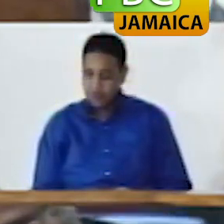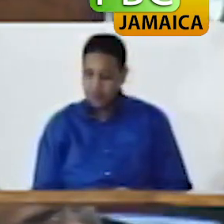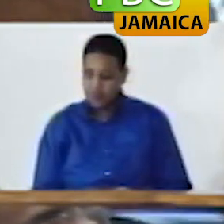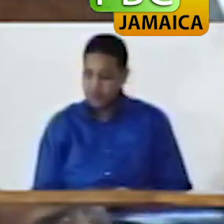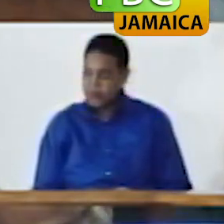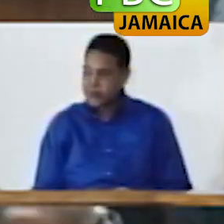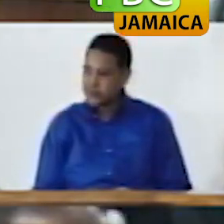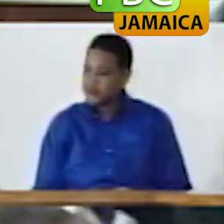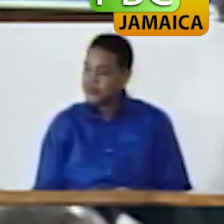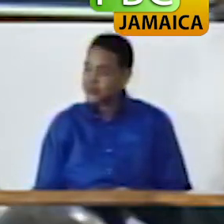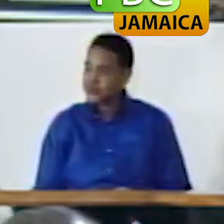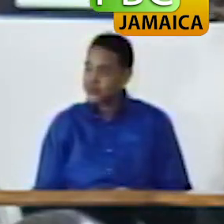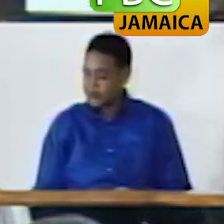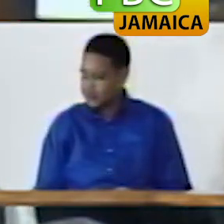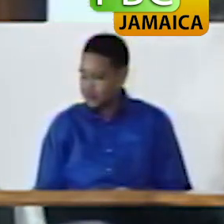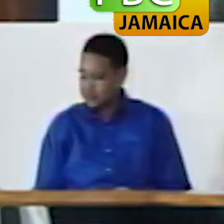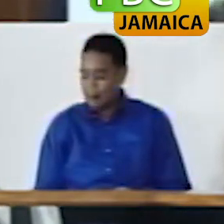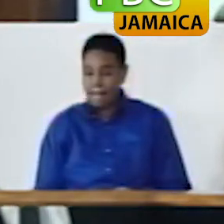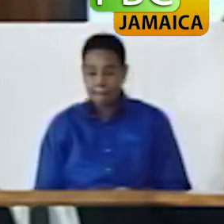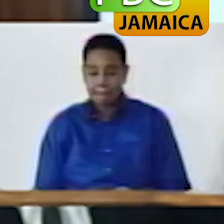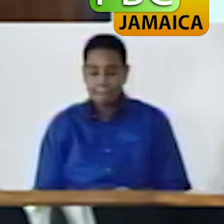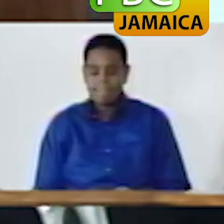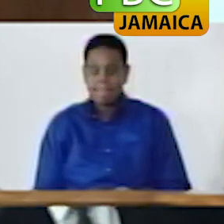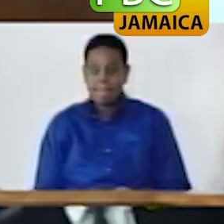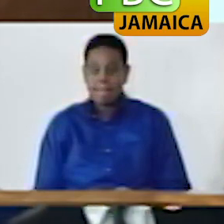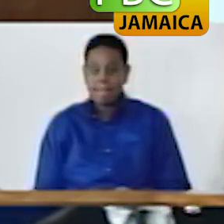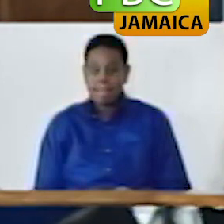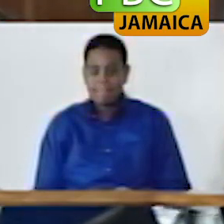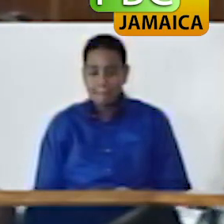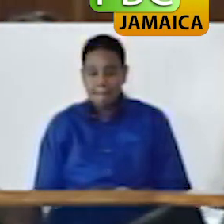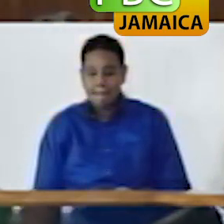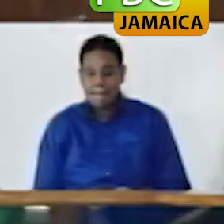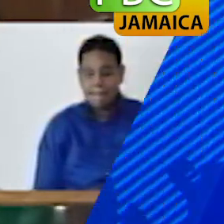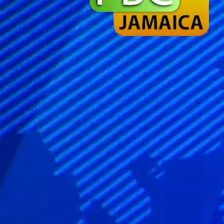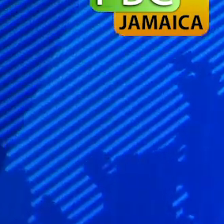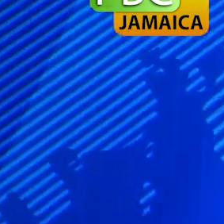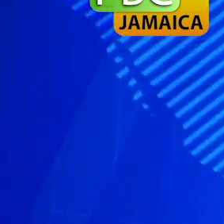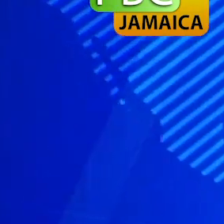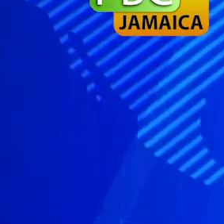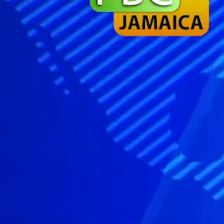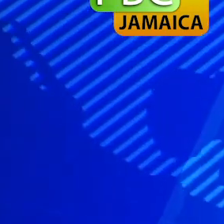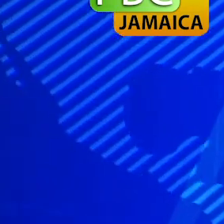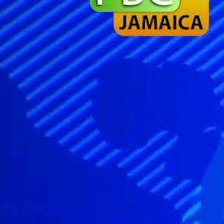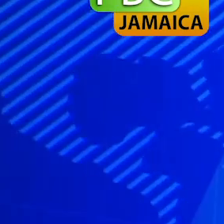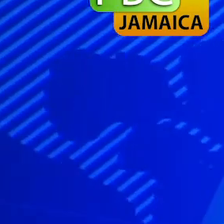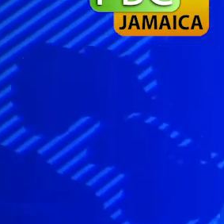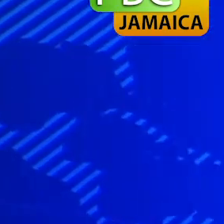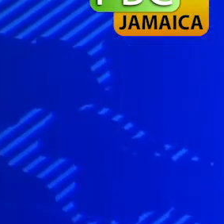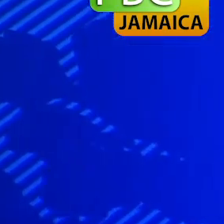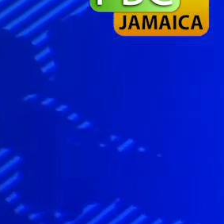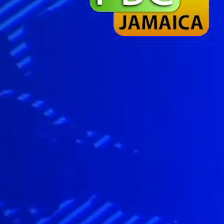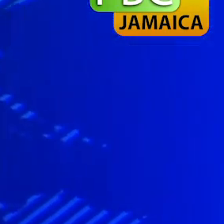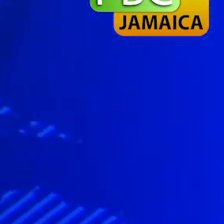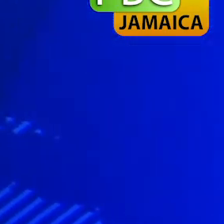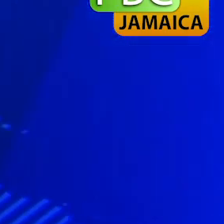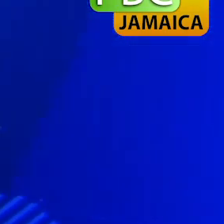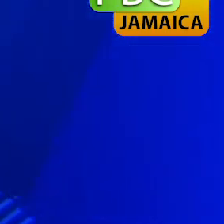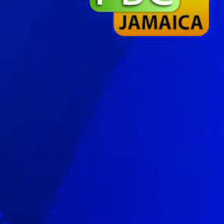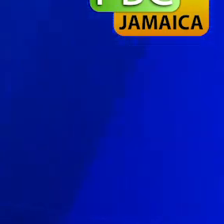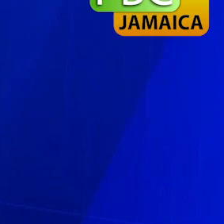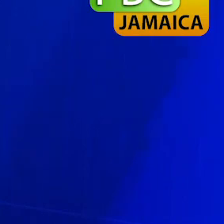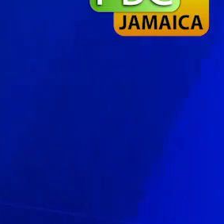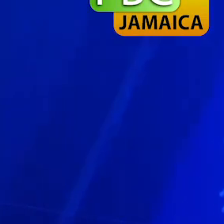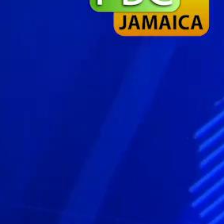Park are part of the master plan to redevelop downtown Kingston. Prime Minister Andrew Holness says his administration